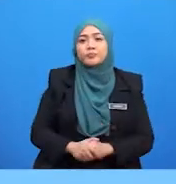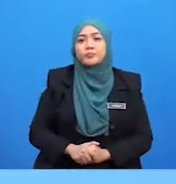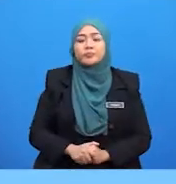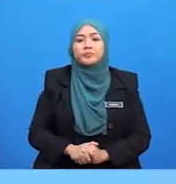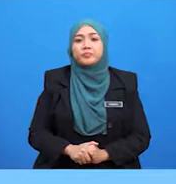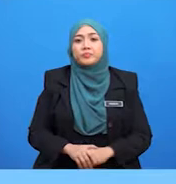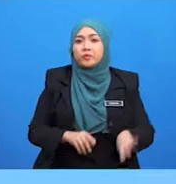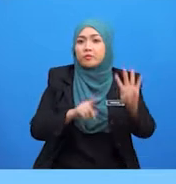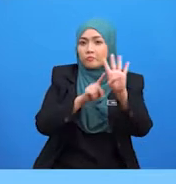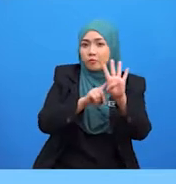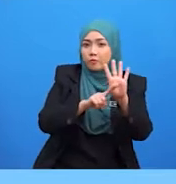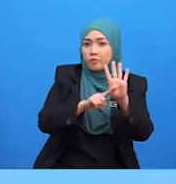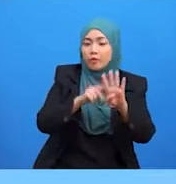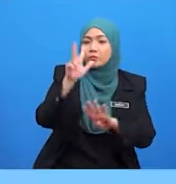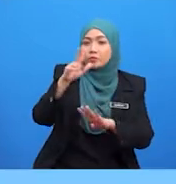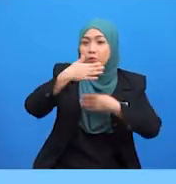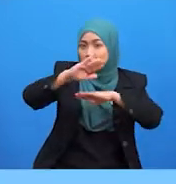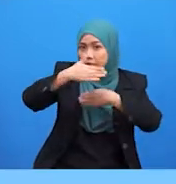submarine.